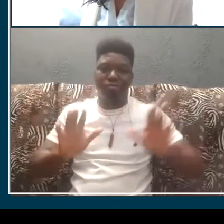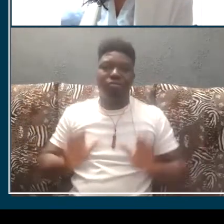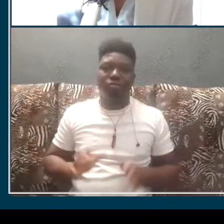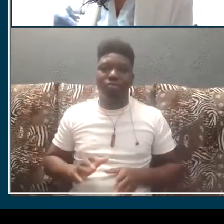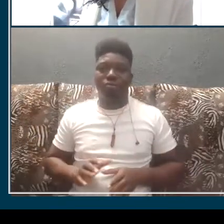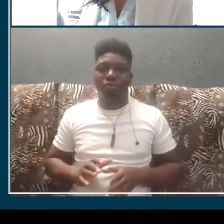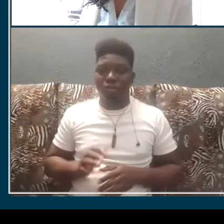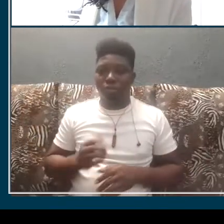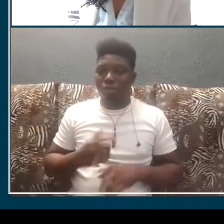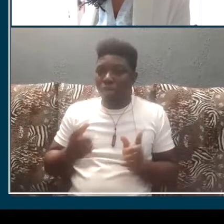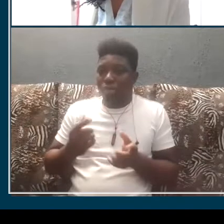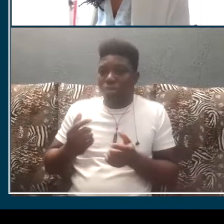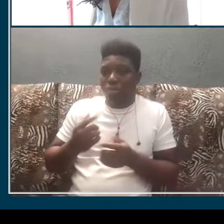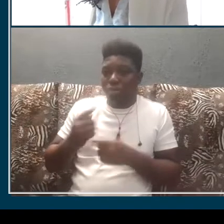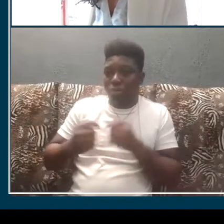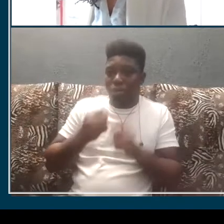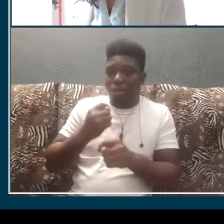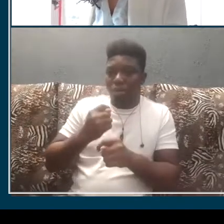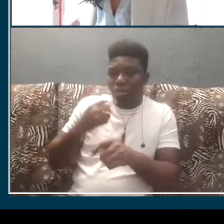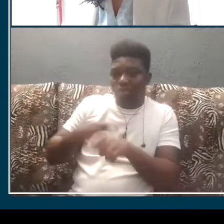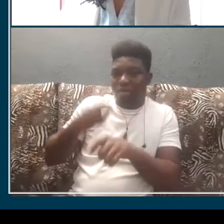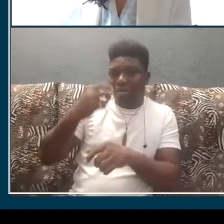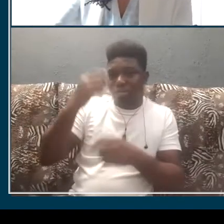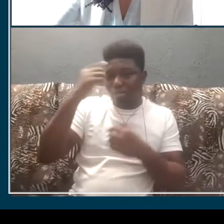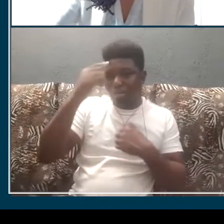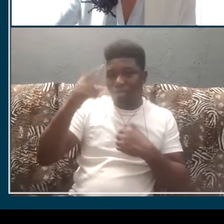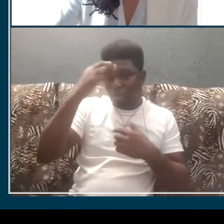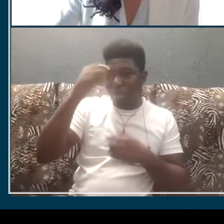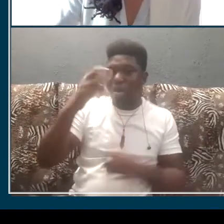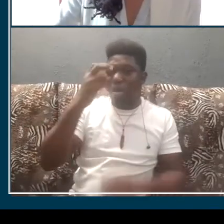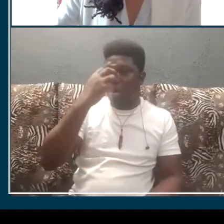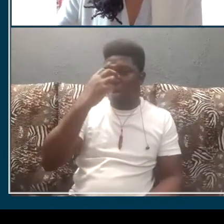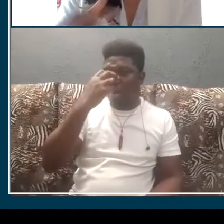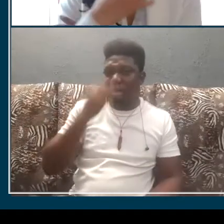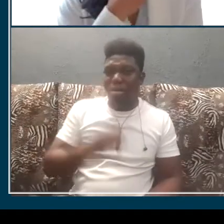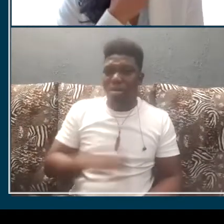them, because I'm totally blind. They're probably not wanting to